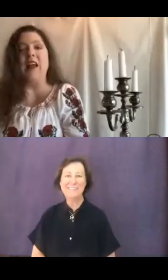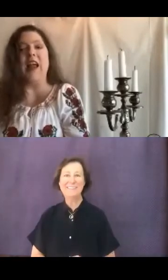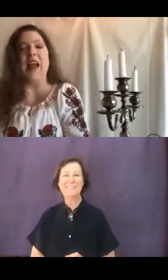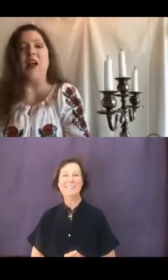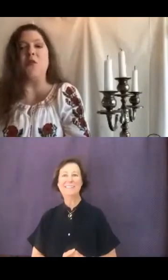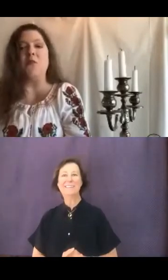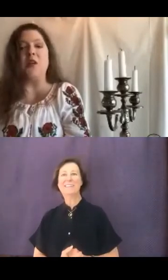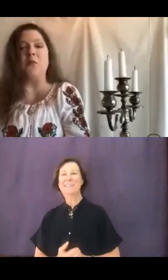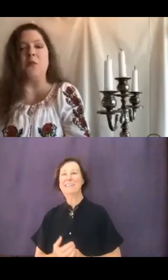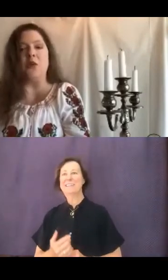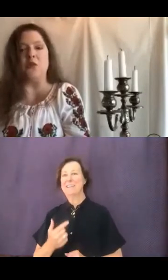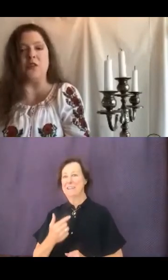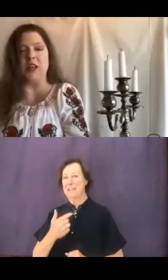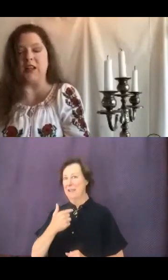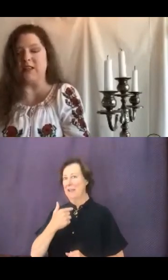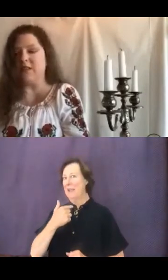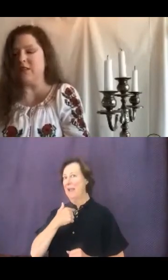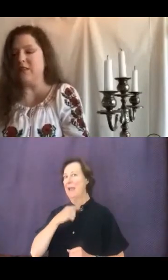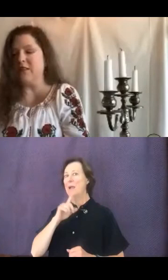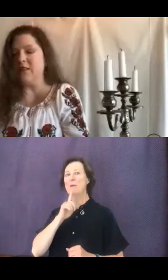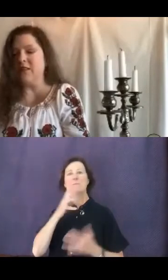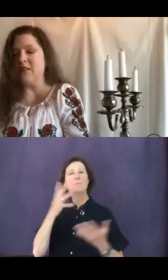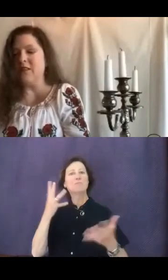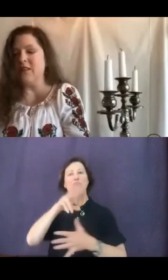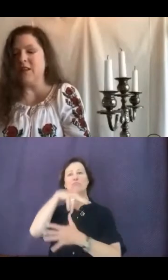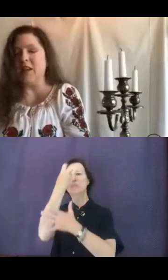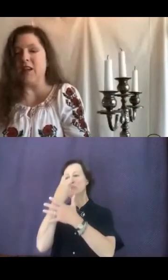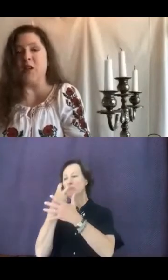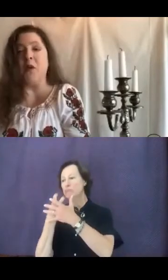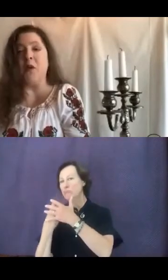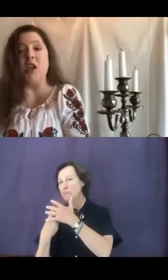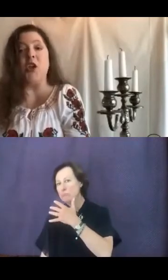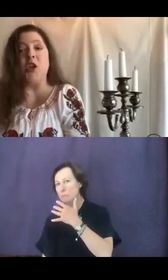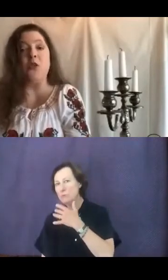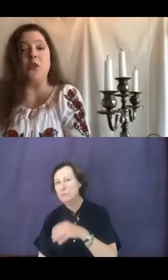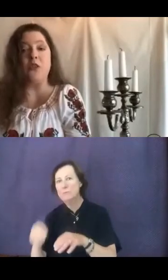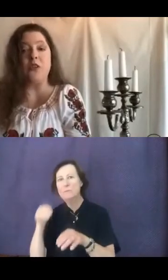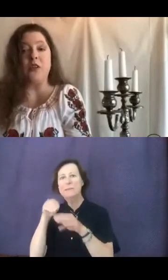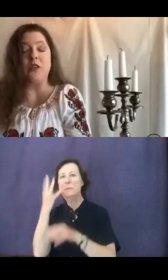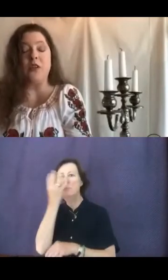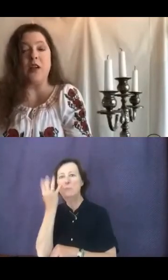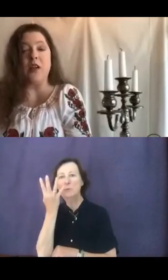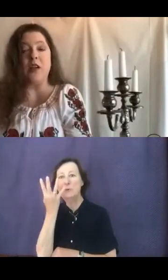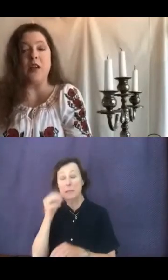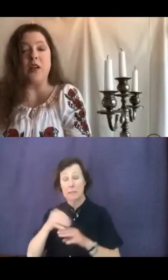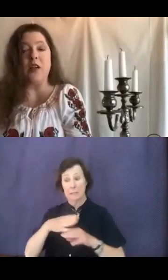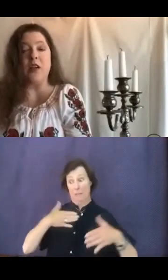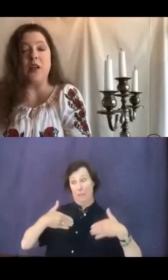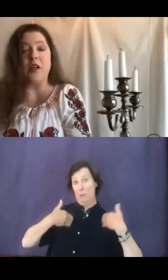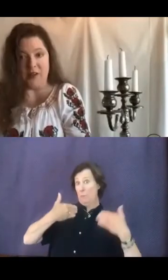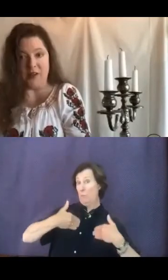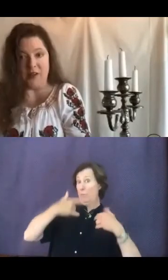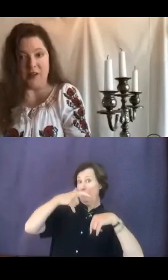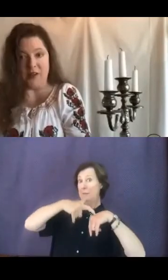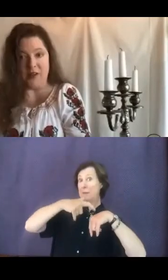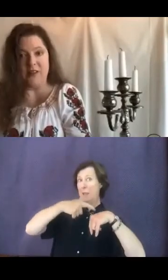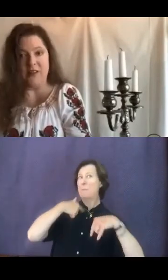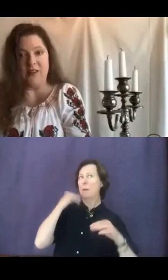I am immersed in it. In my youth, I am aware